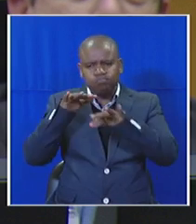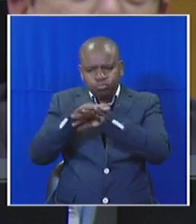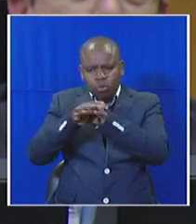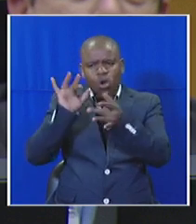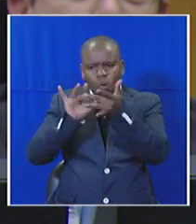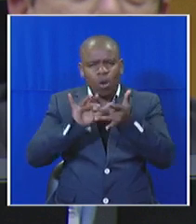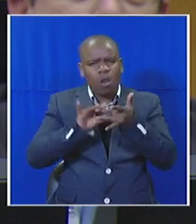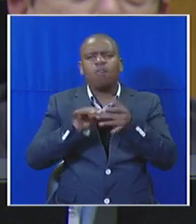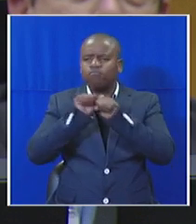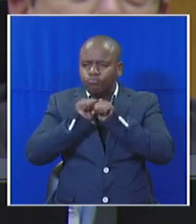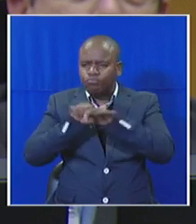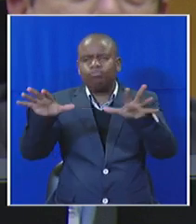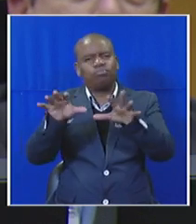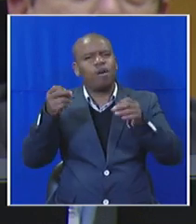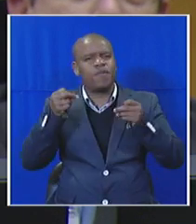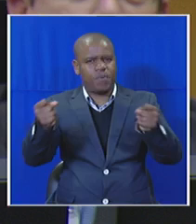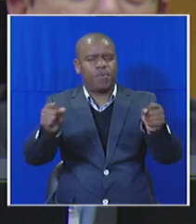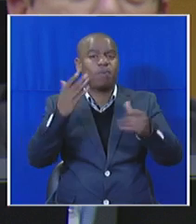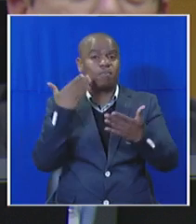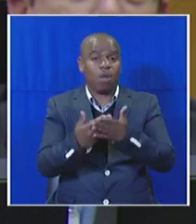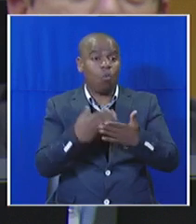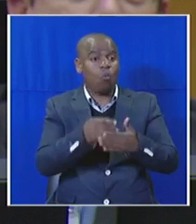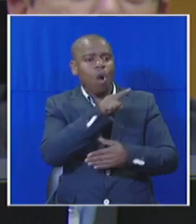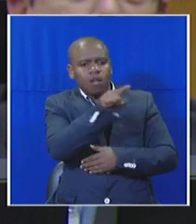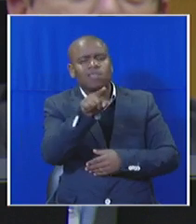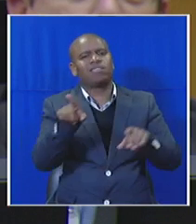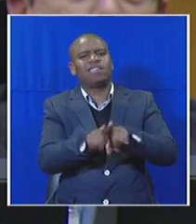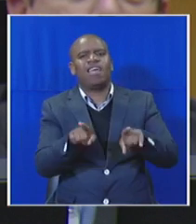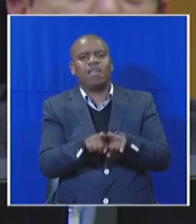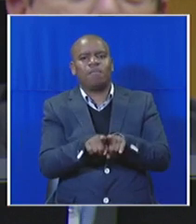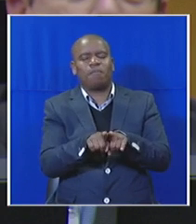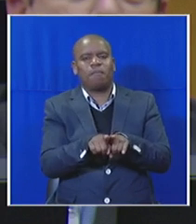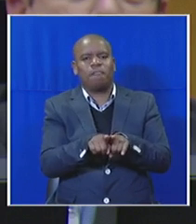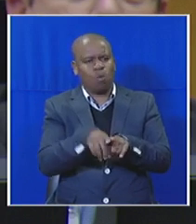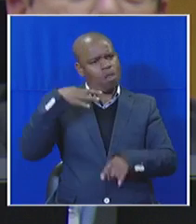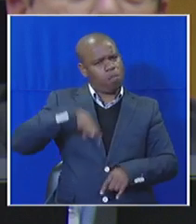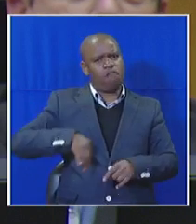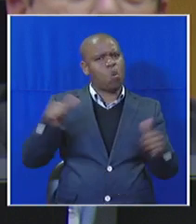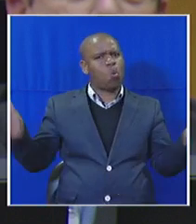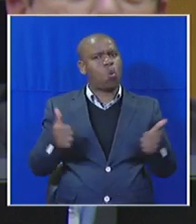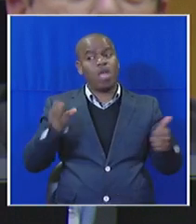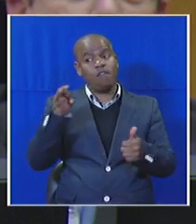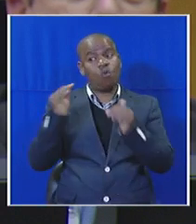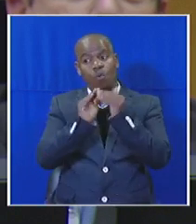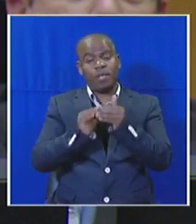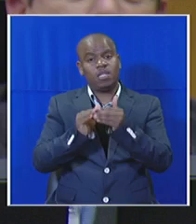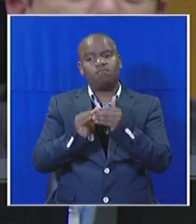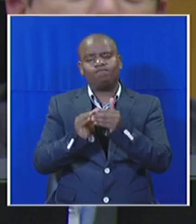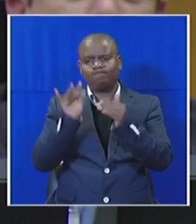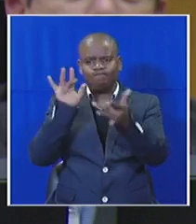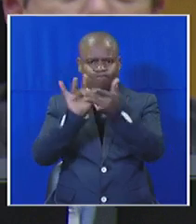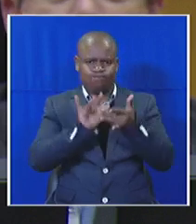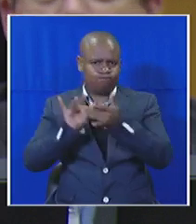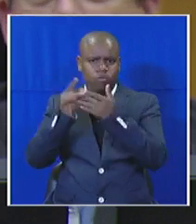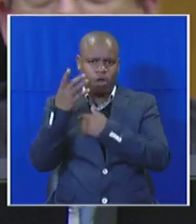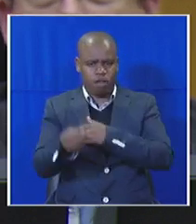program. Because they too stand to benefit once communities are connected and have access to information. Thank you so much.